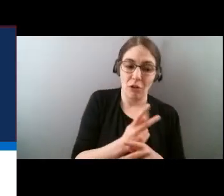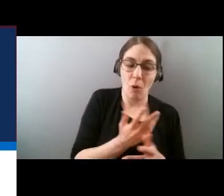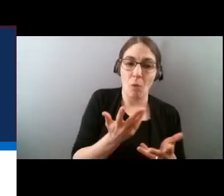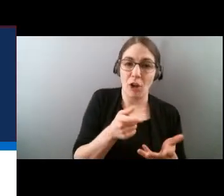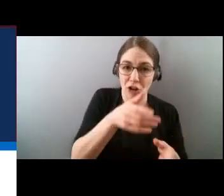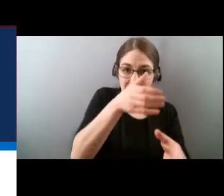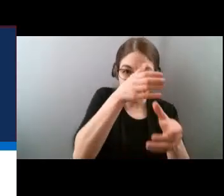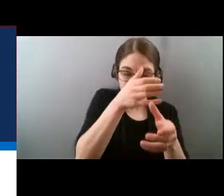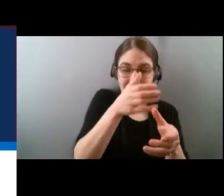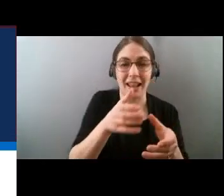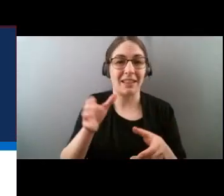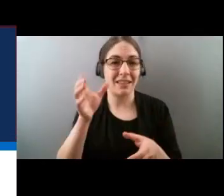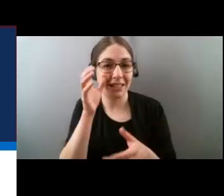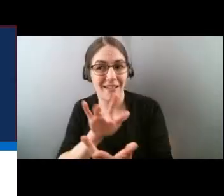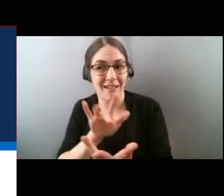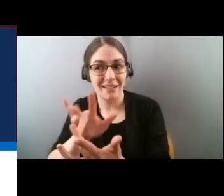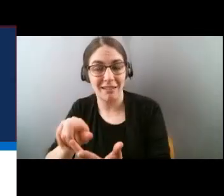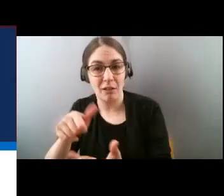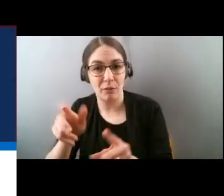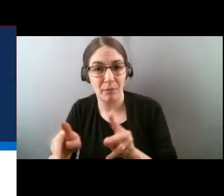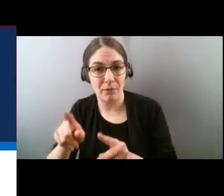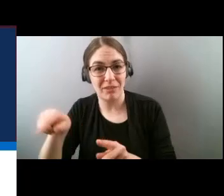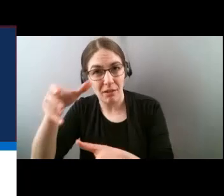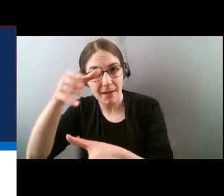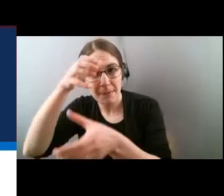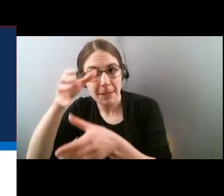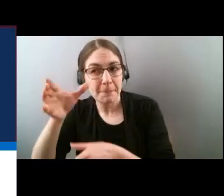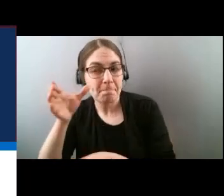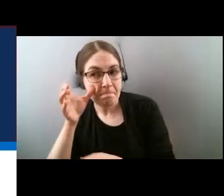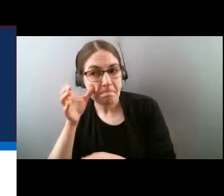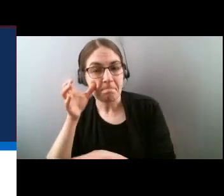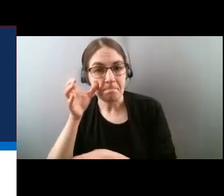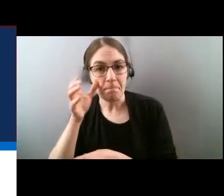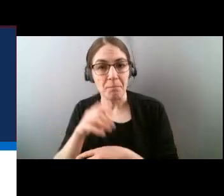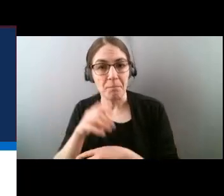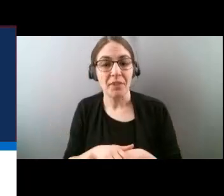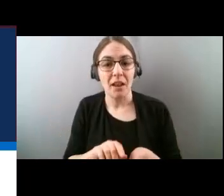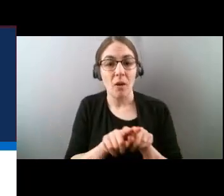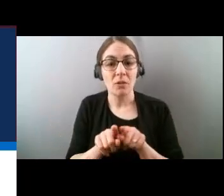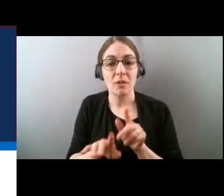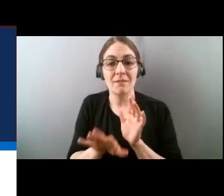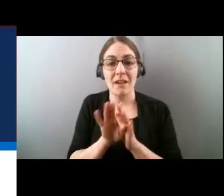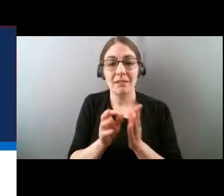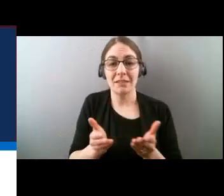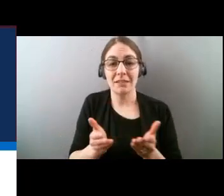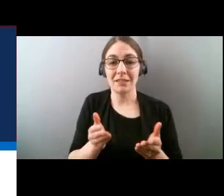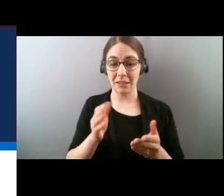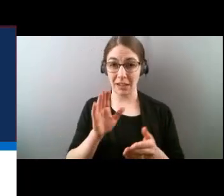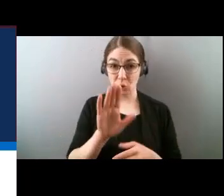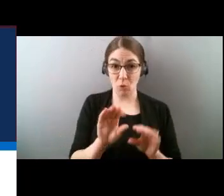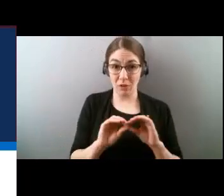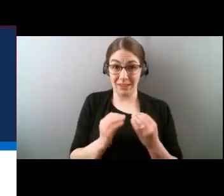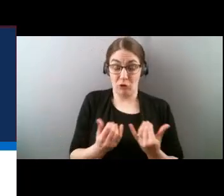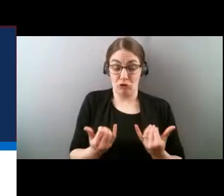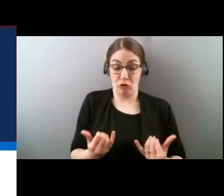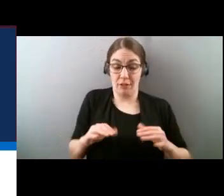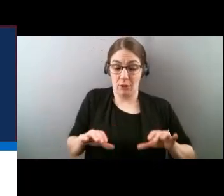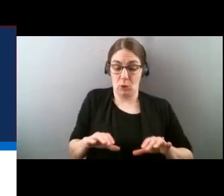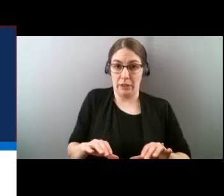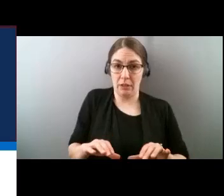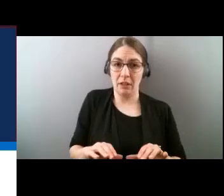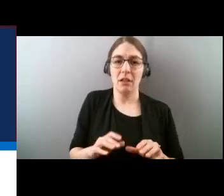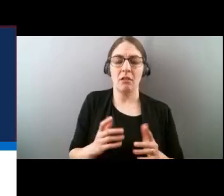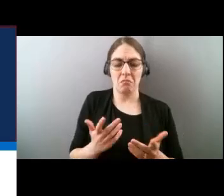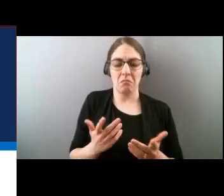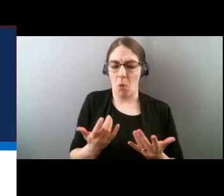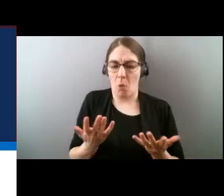that you're not the expert in. As well as find the things that your organization is currently doing. Where are you right